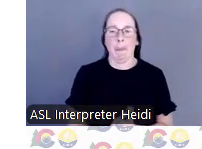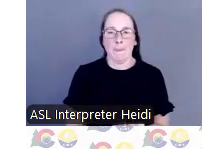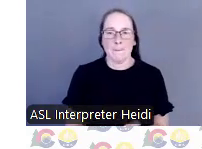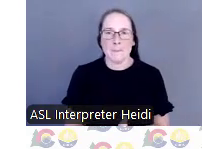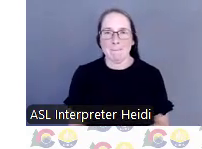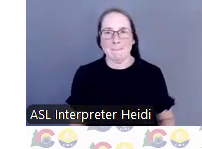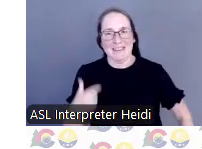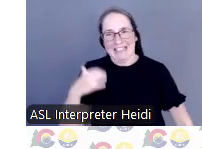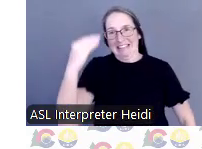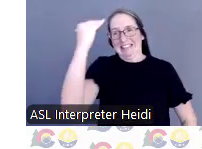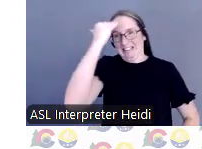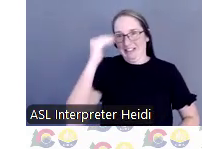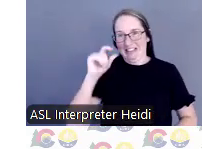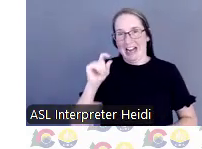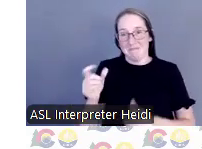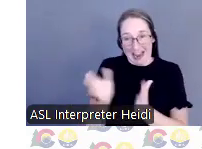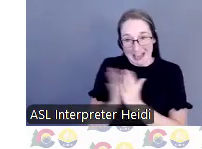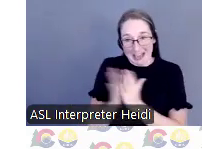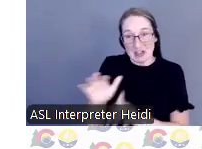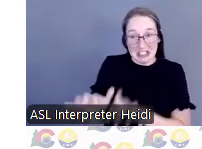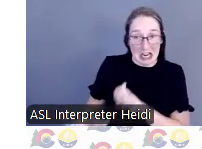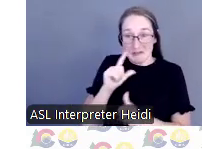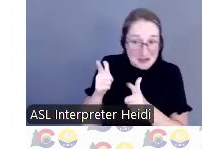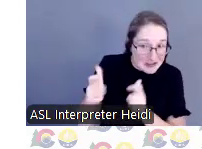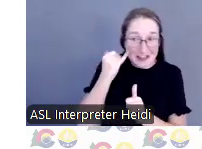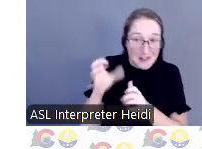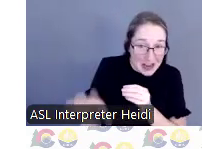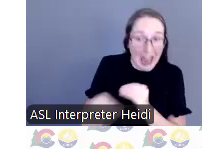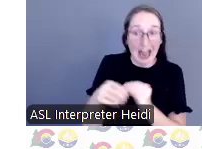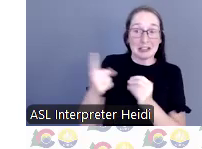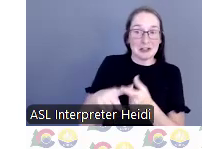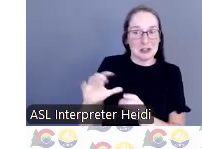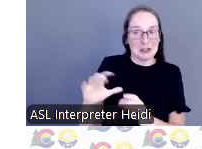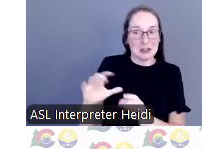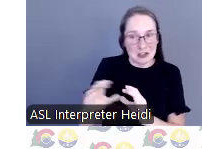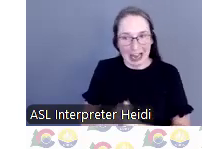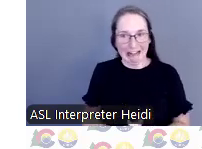I know I'm asking people to type really quickly if they have something they want to add into the chat.